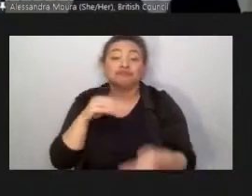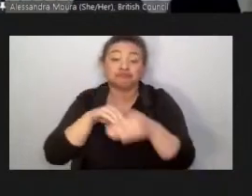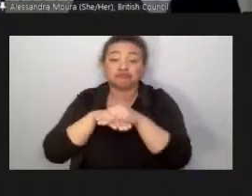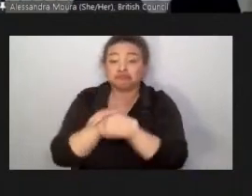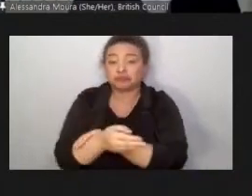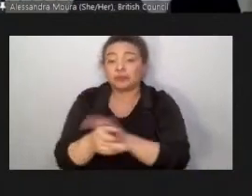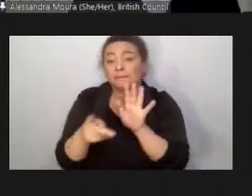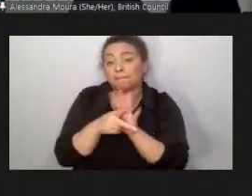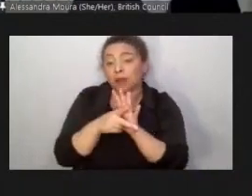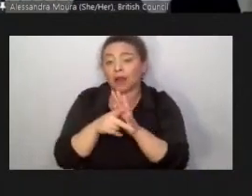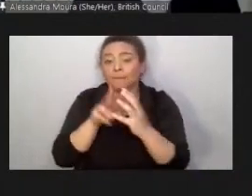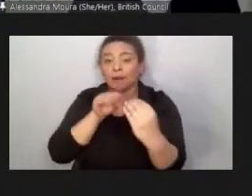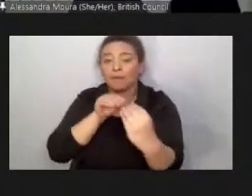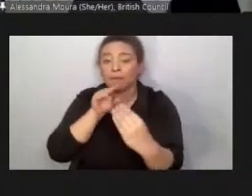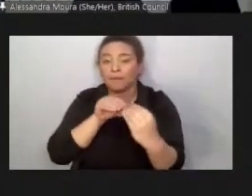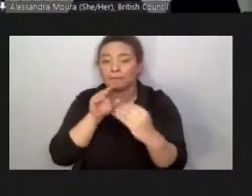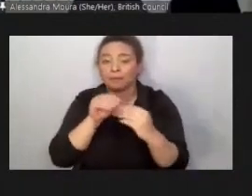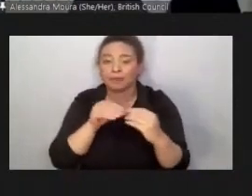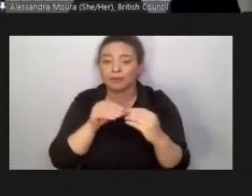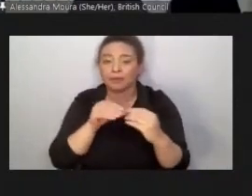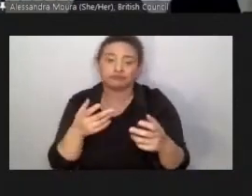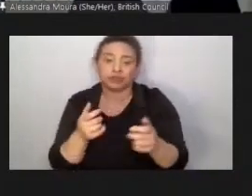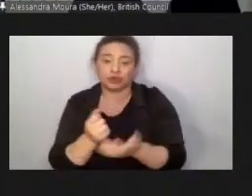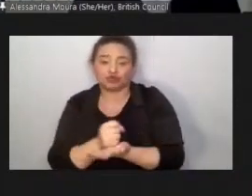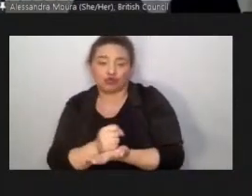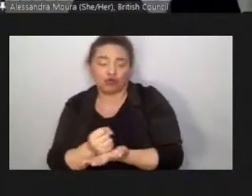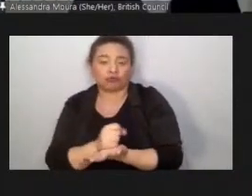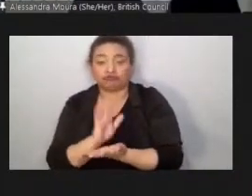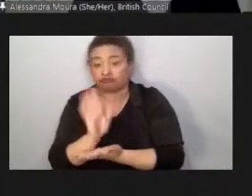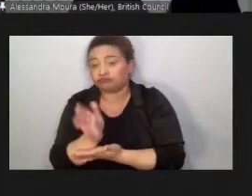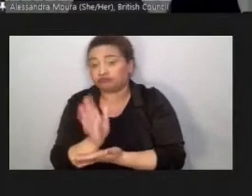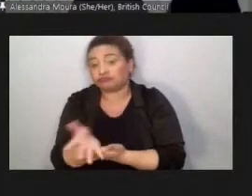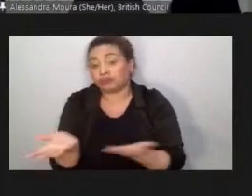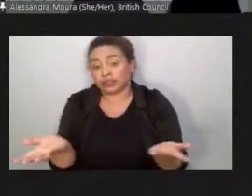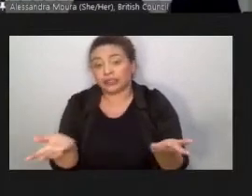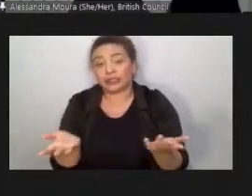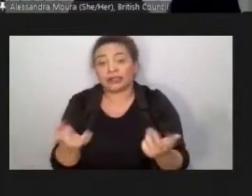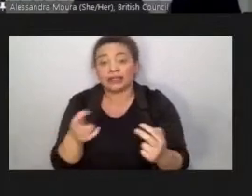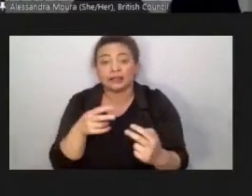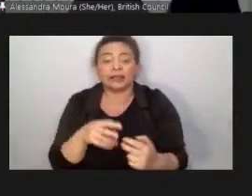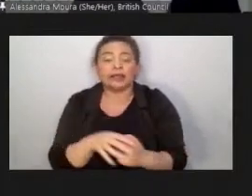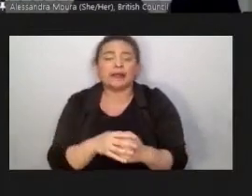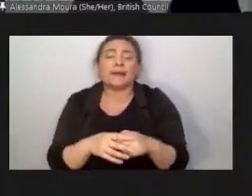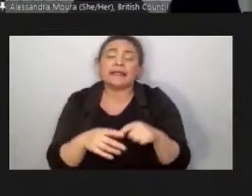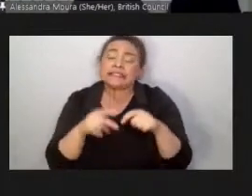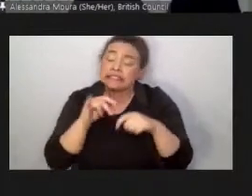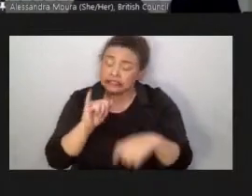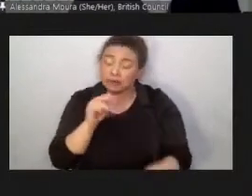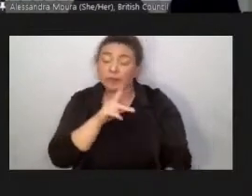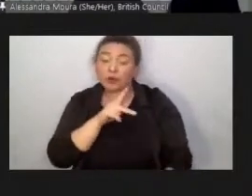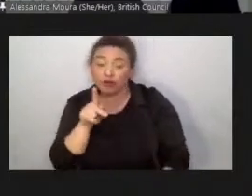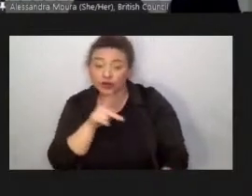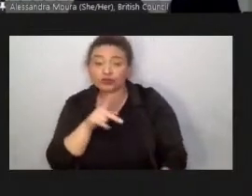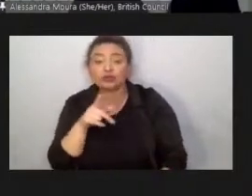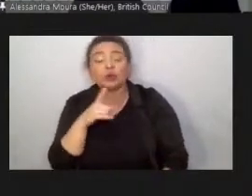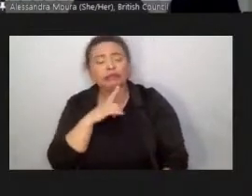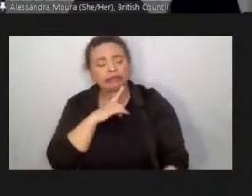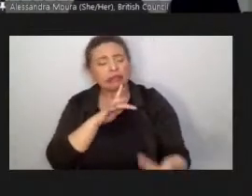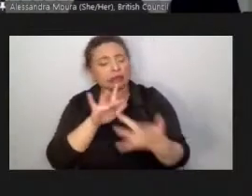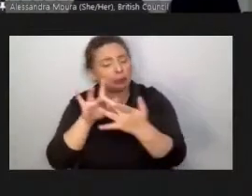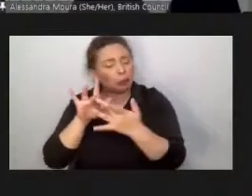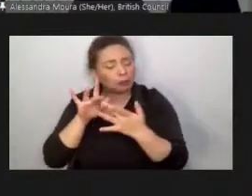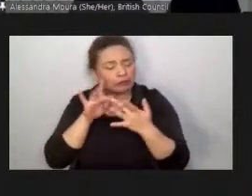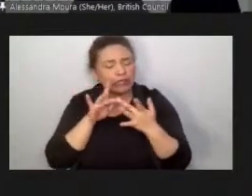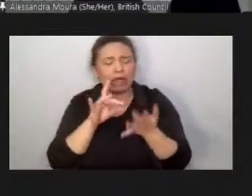actually, if they knew about that, and this is a real opportunity for learners to learn these days with something they